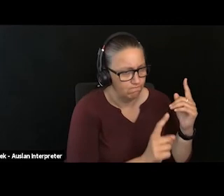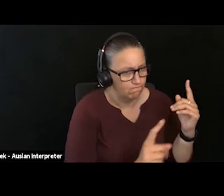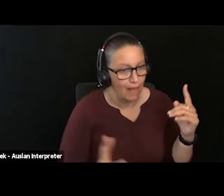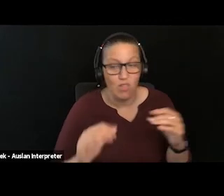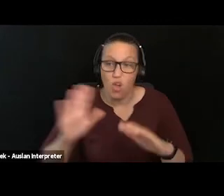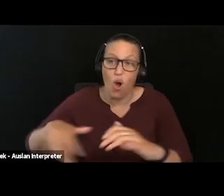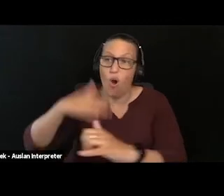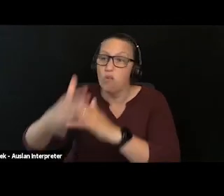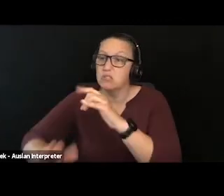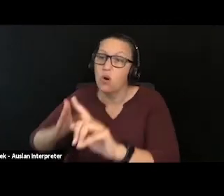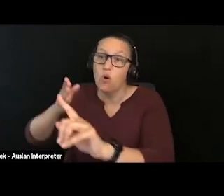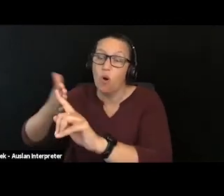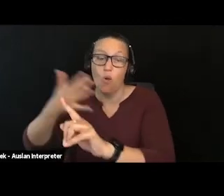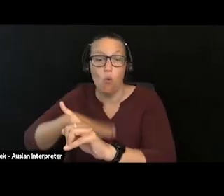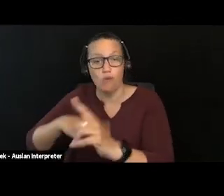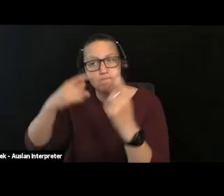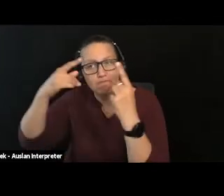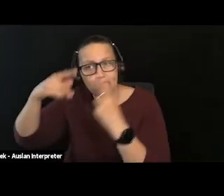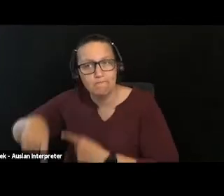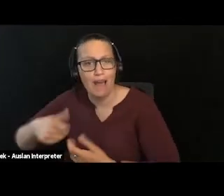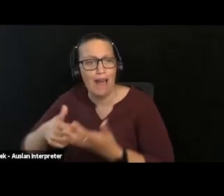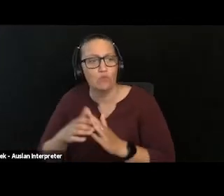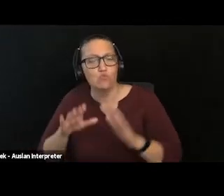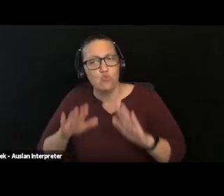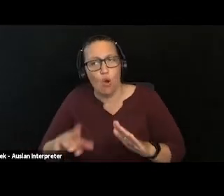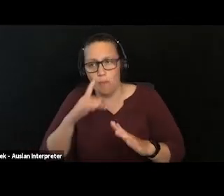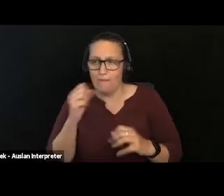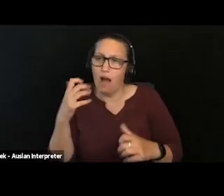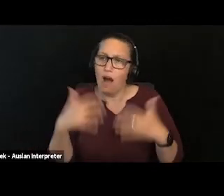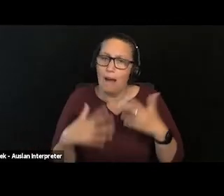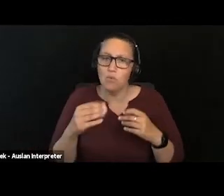potential mechanisms to prevent harms from long-term opioid use.